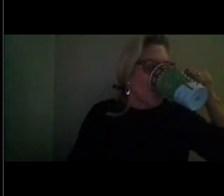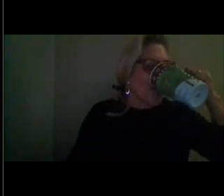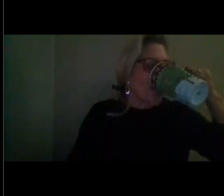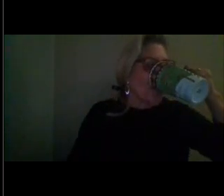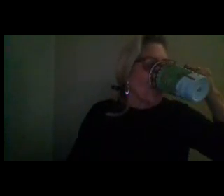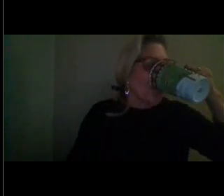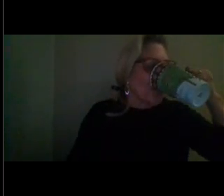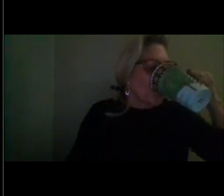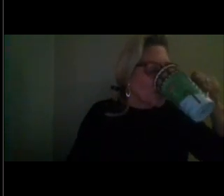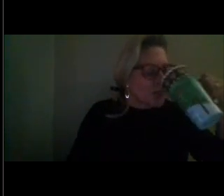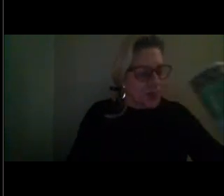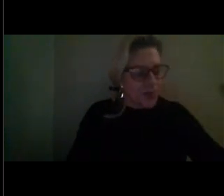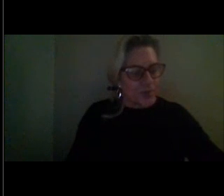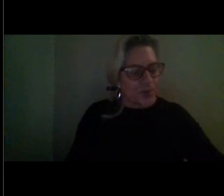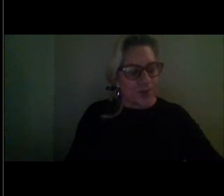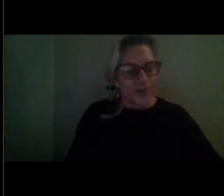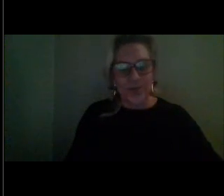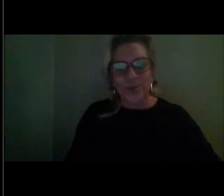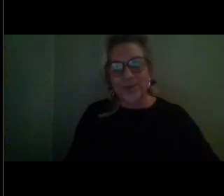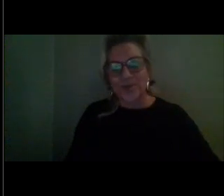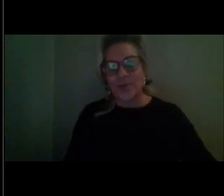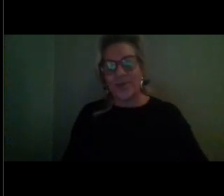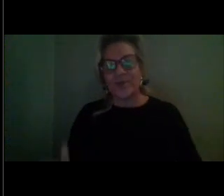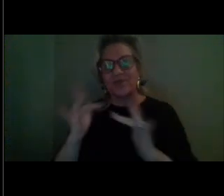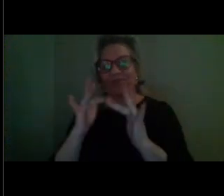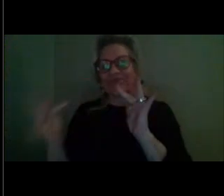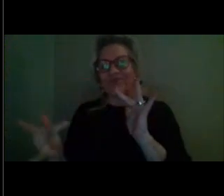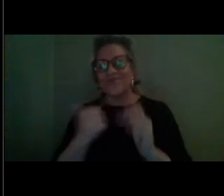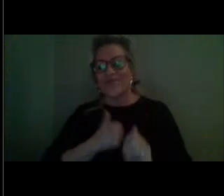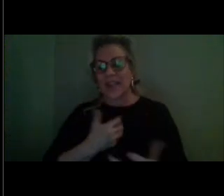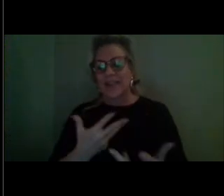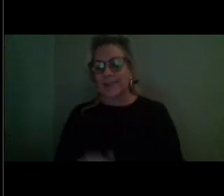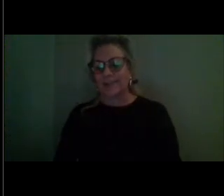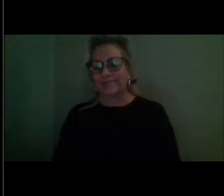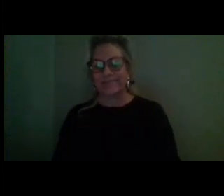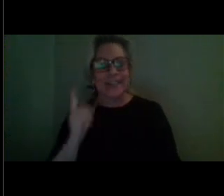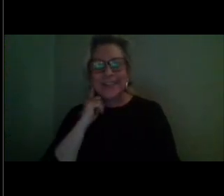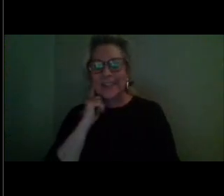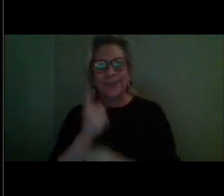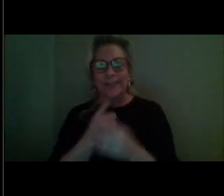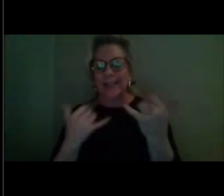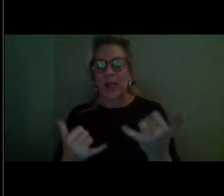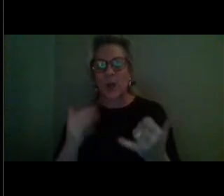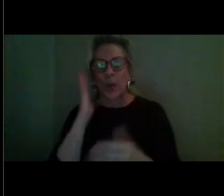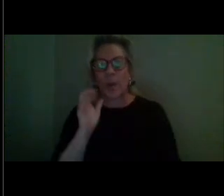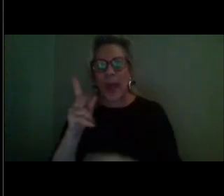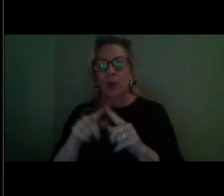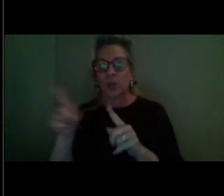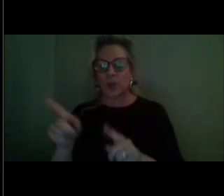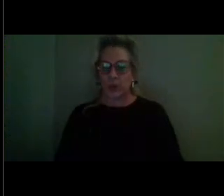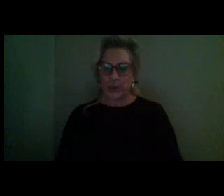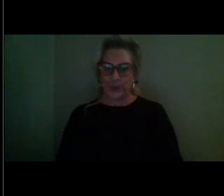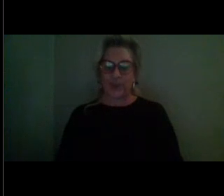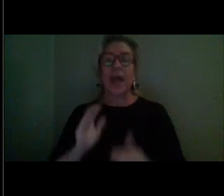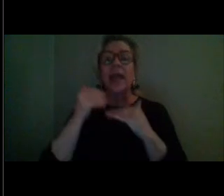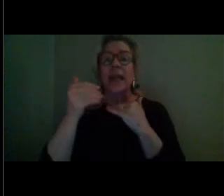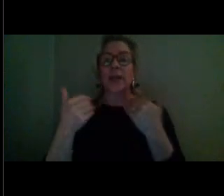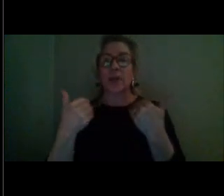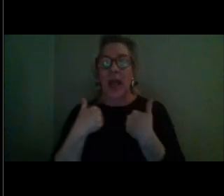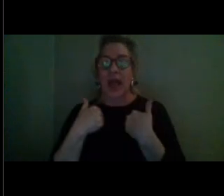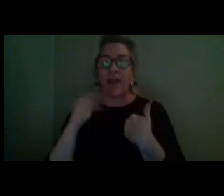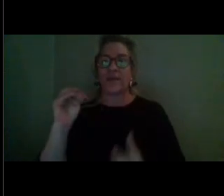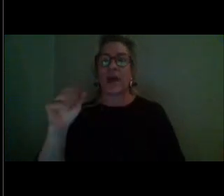Madeline, it shows that Madeline is off outline right now, but Madeline, if you can hear us, we cannot hear you at the moment. We will come back to you. Up next, we have